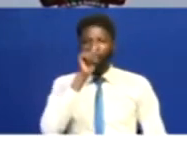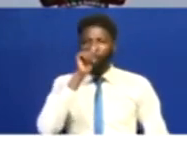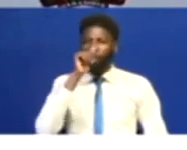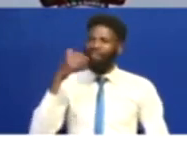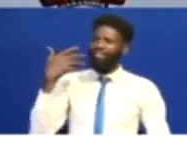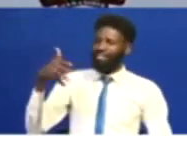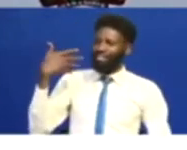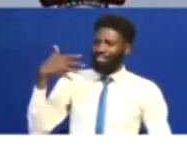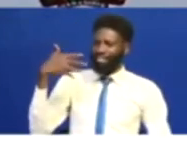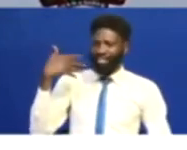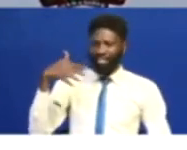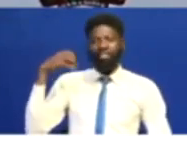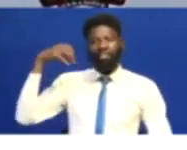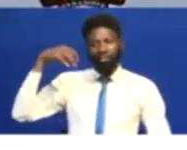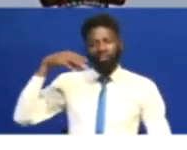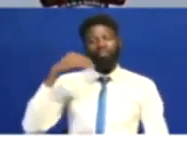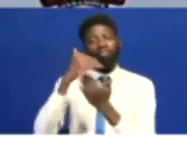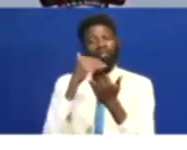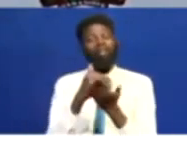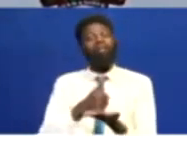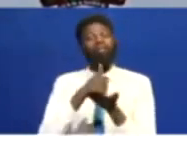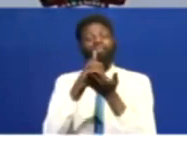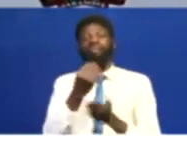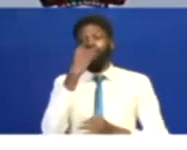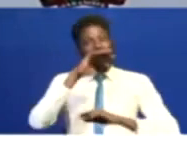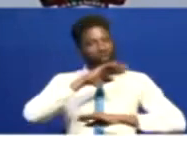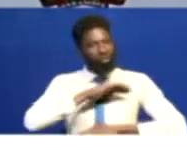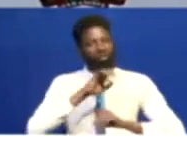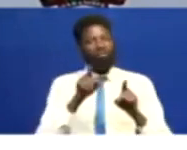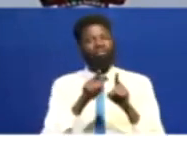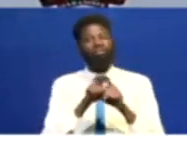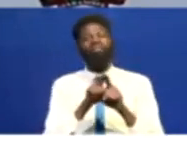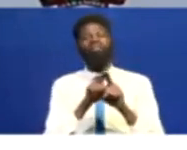security and stimulating green jobs across the Horn of Africa.